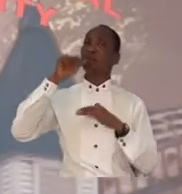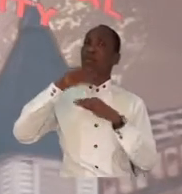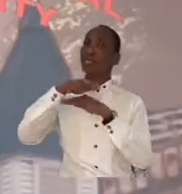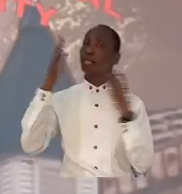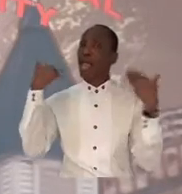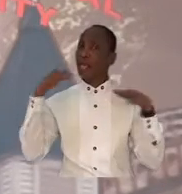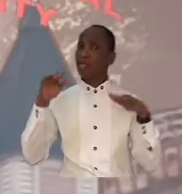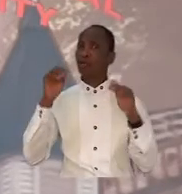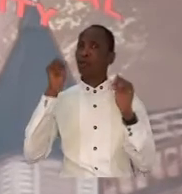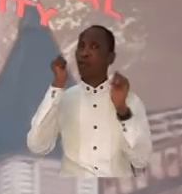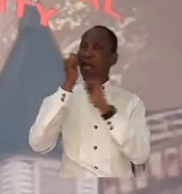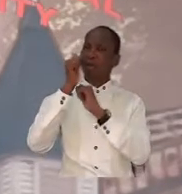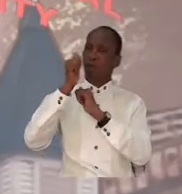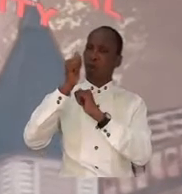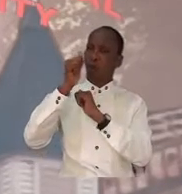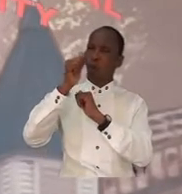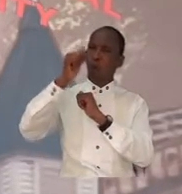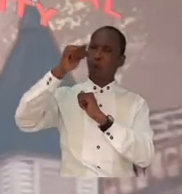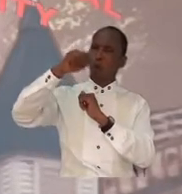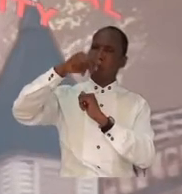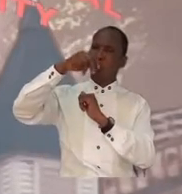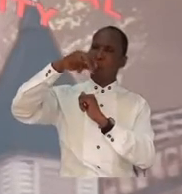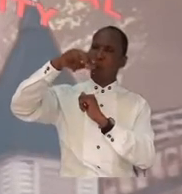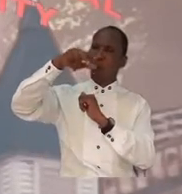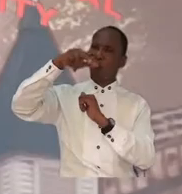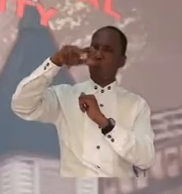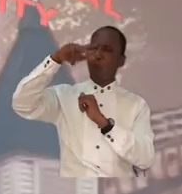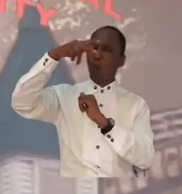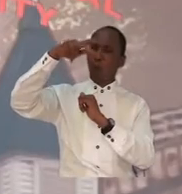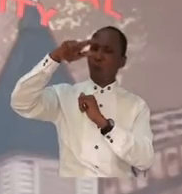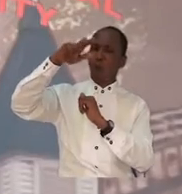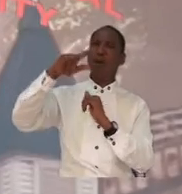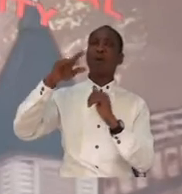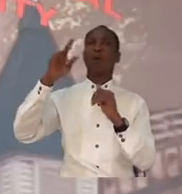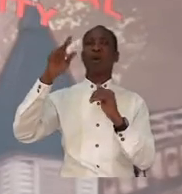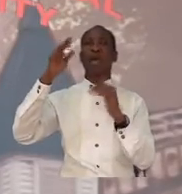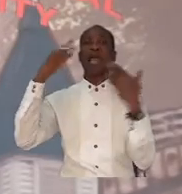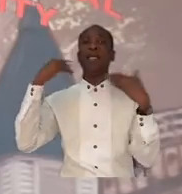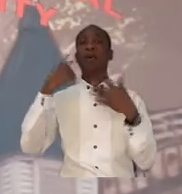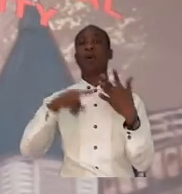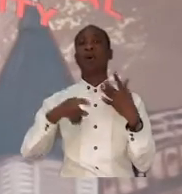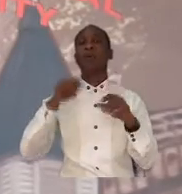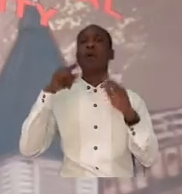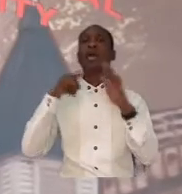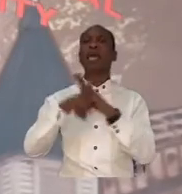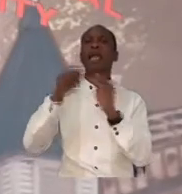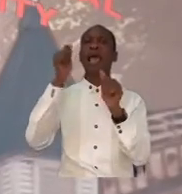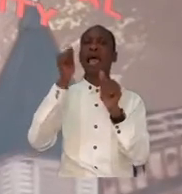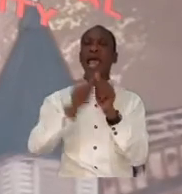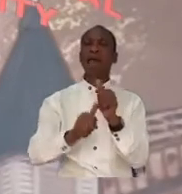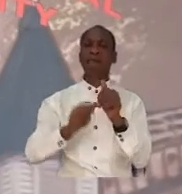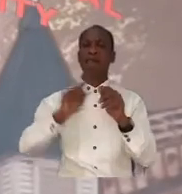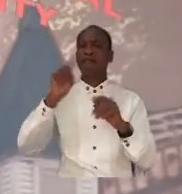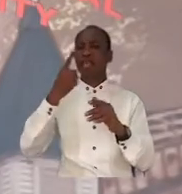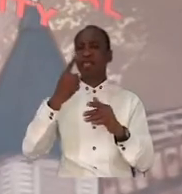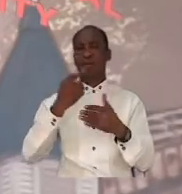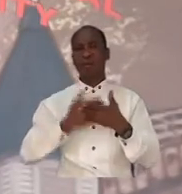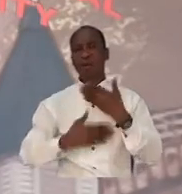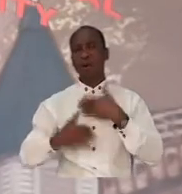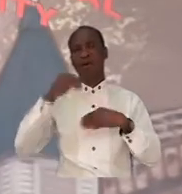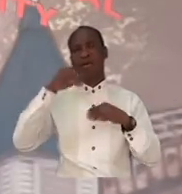through the sky of Egypt and kill the firstborn of all Egyptians, human